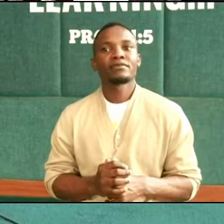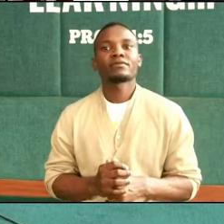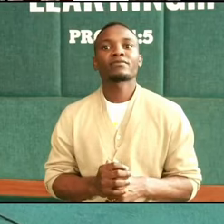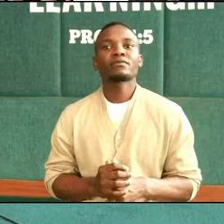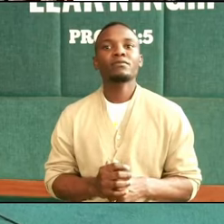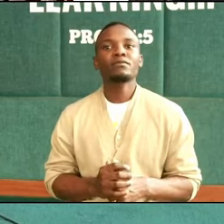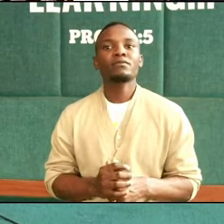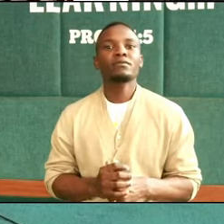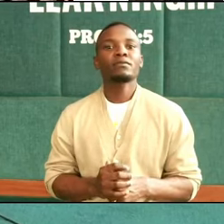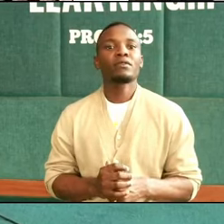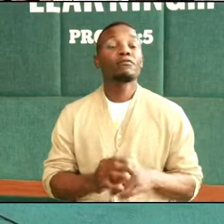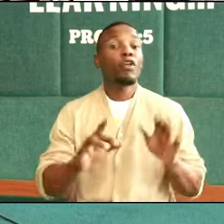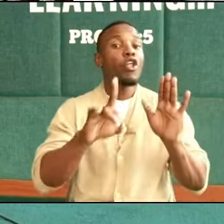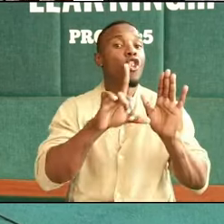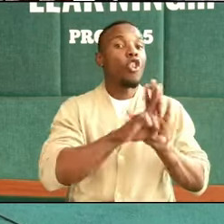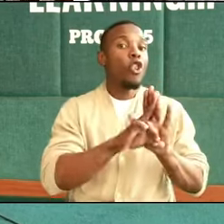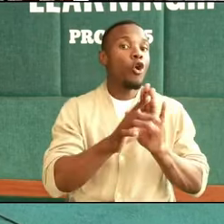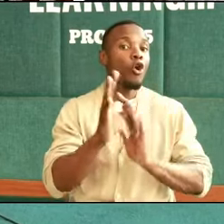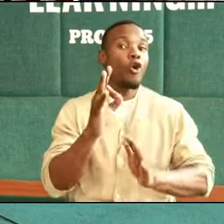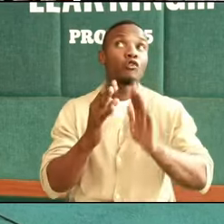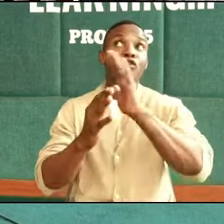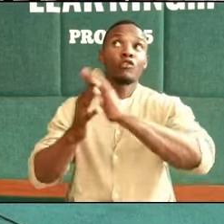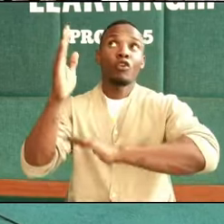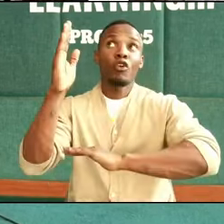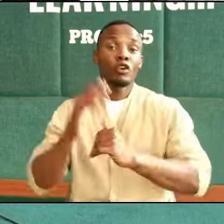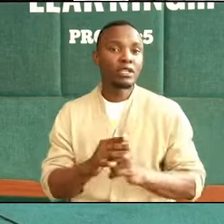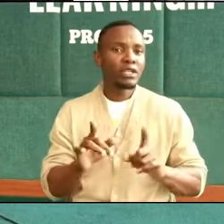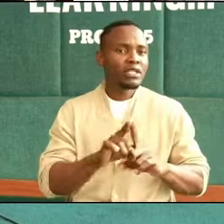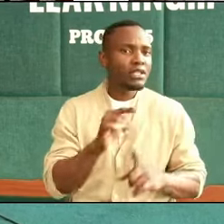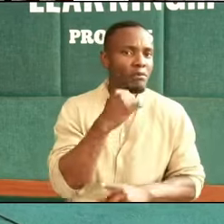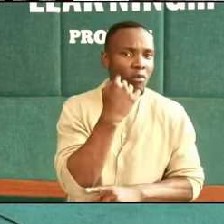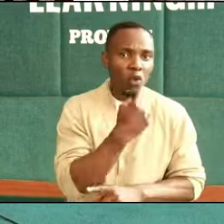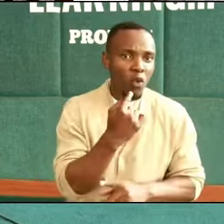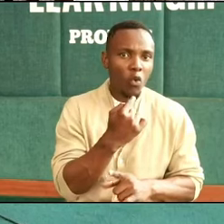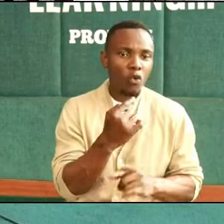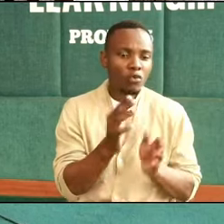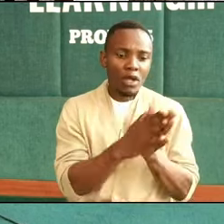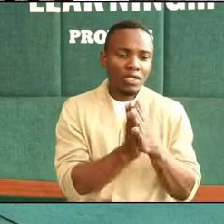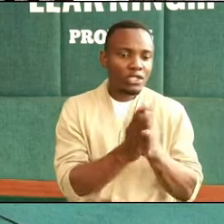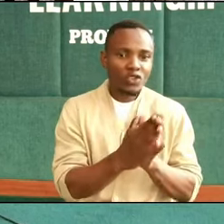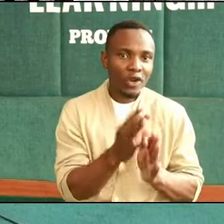The law of God. The law of God. And who told the story?